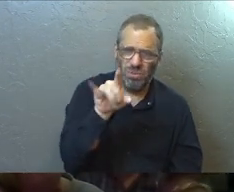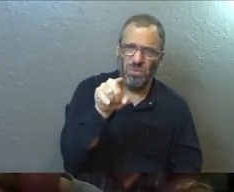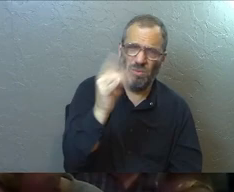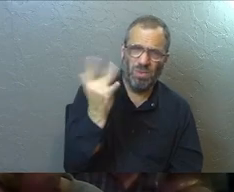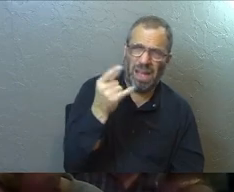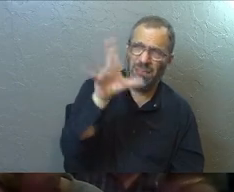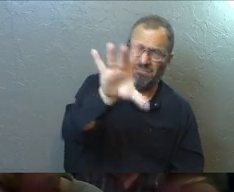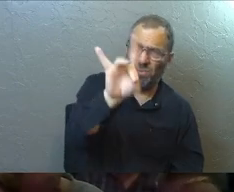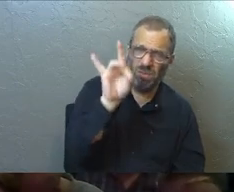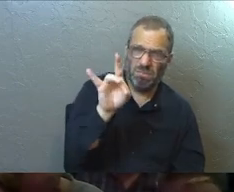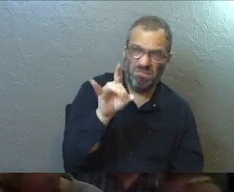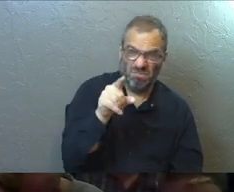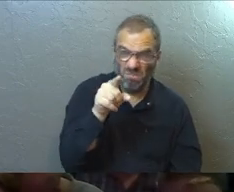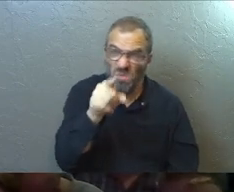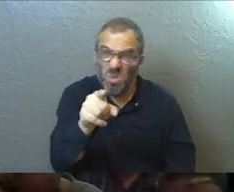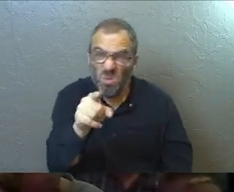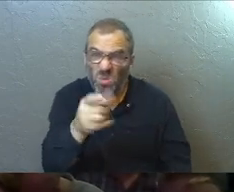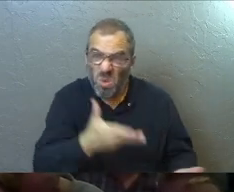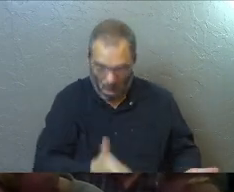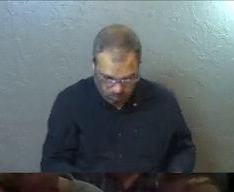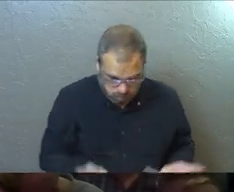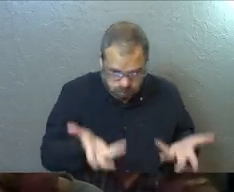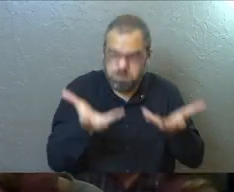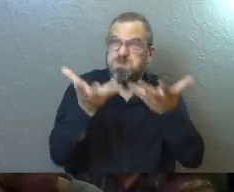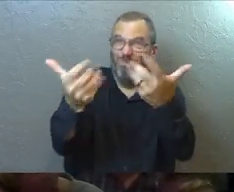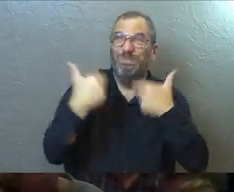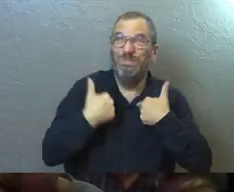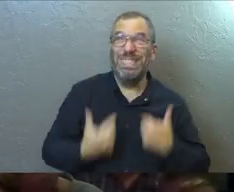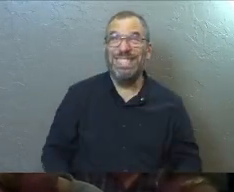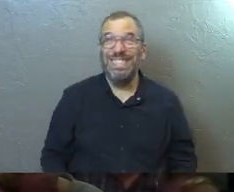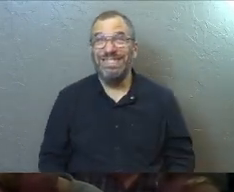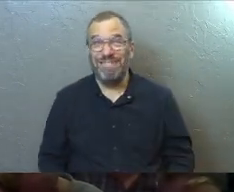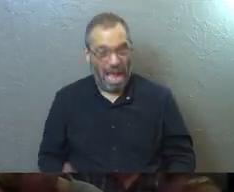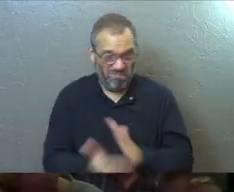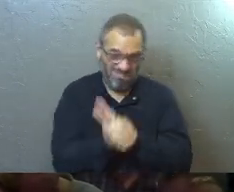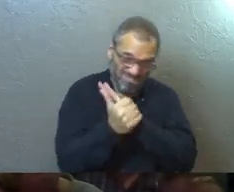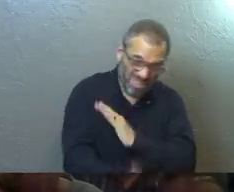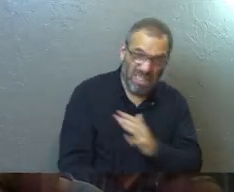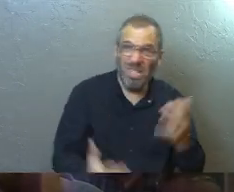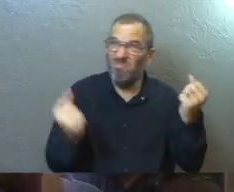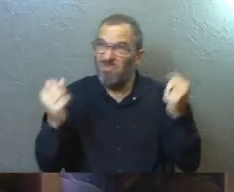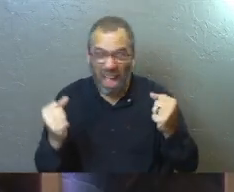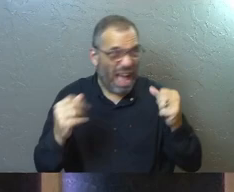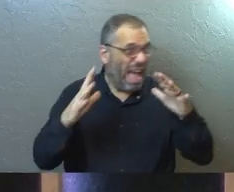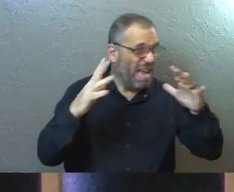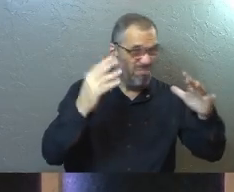you? Is it because you bring a lot to the table?